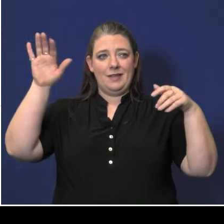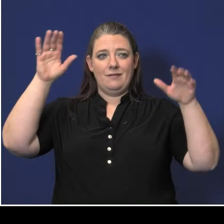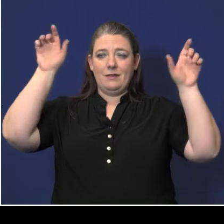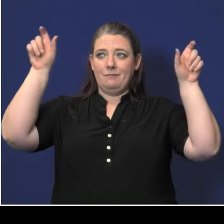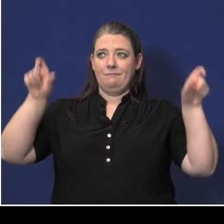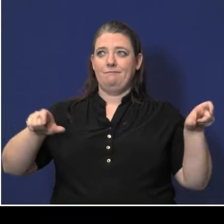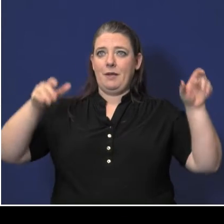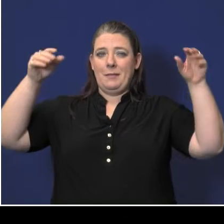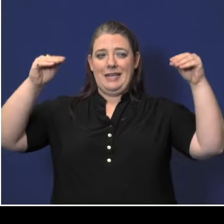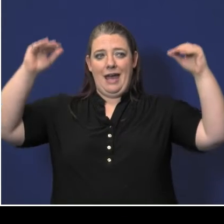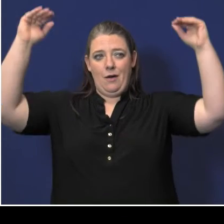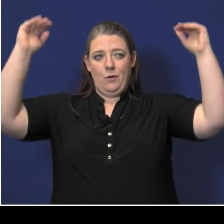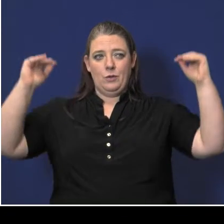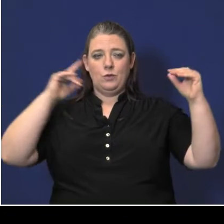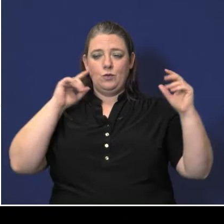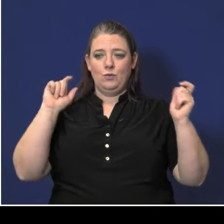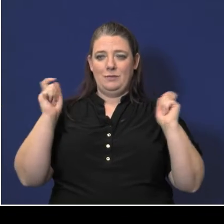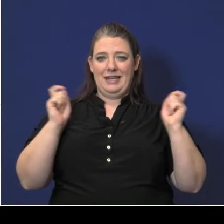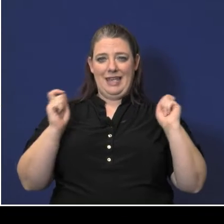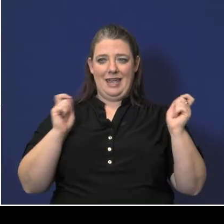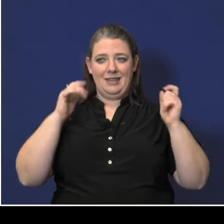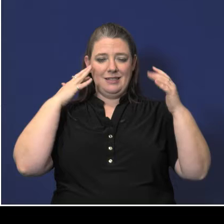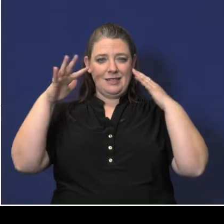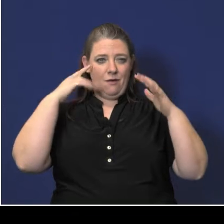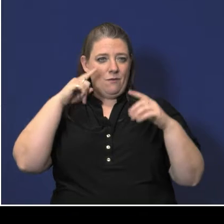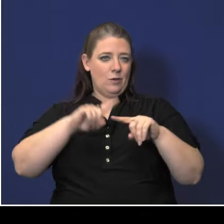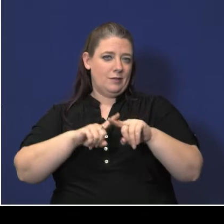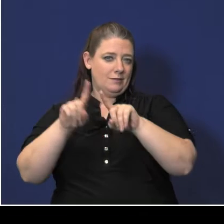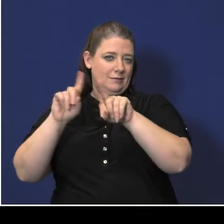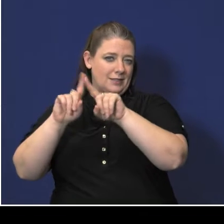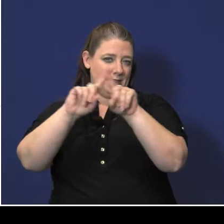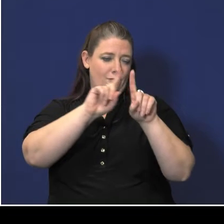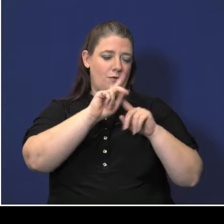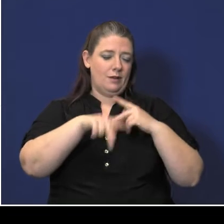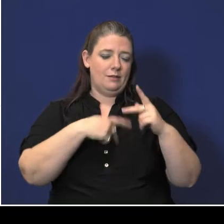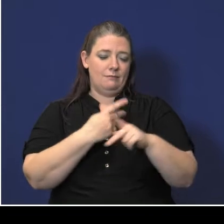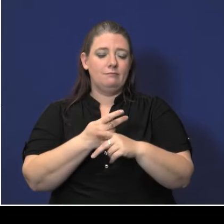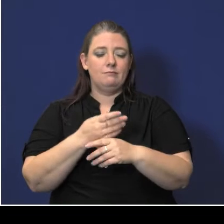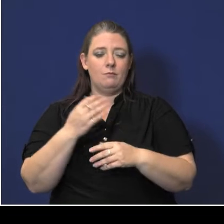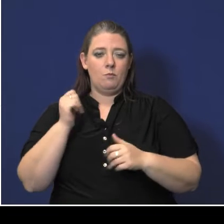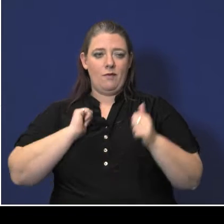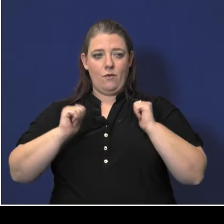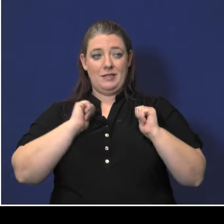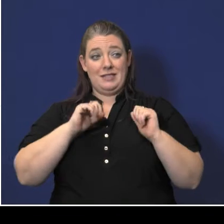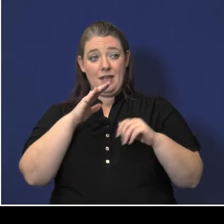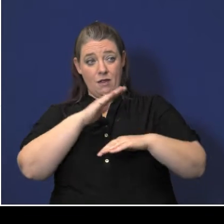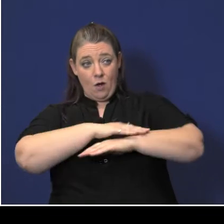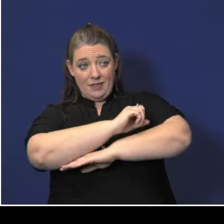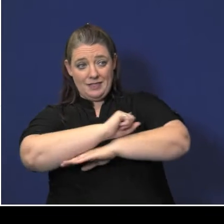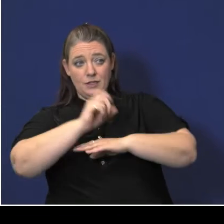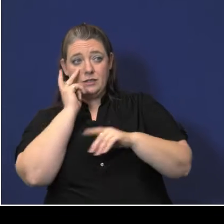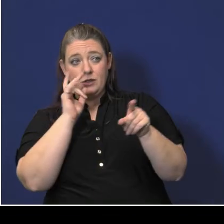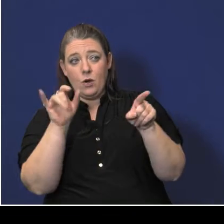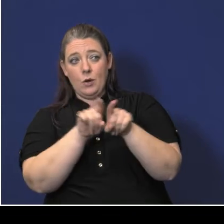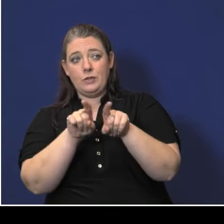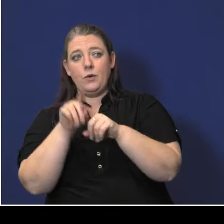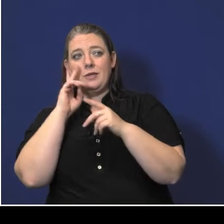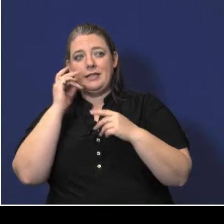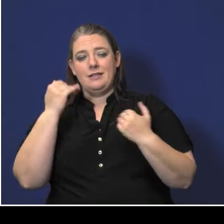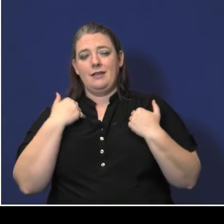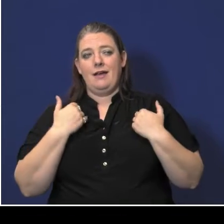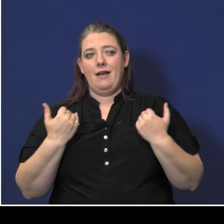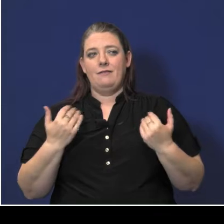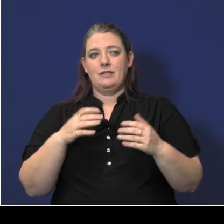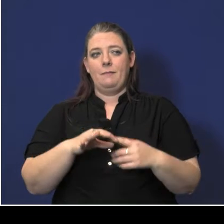different sounds for the different type of kind of performances that we're going to have. And then even on the stage, you can see there, we're also going to have some custom shells as